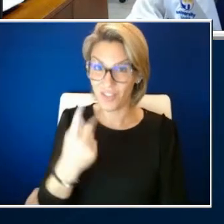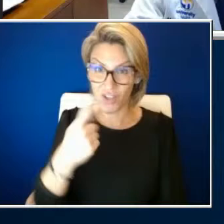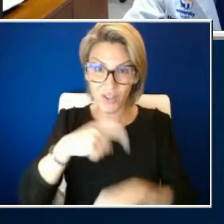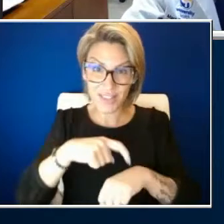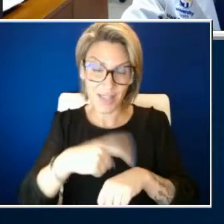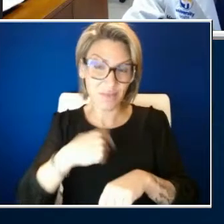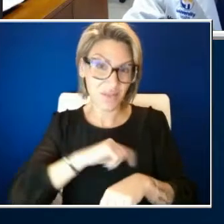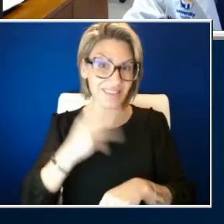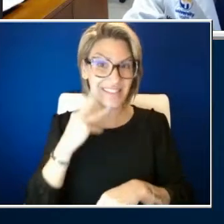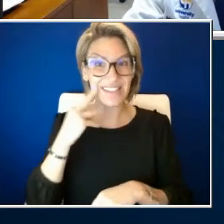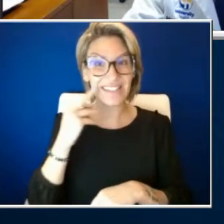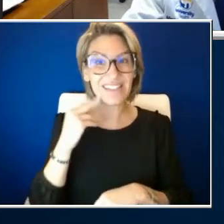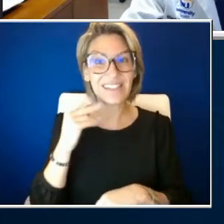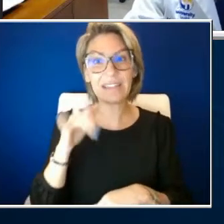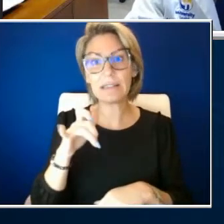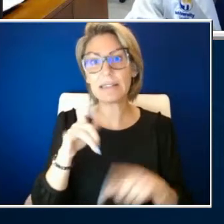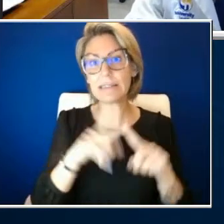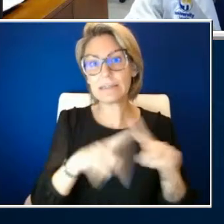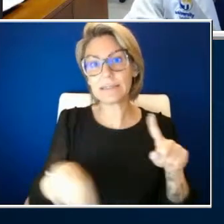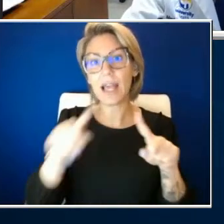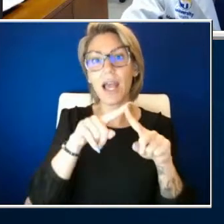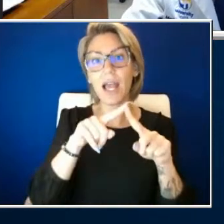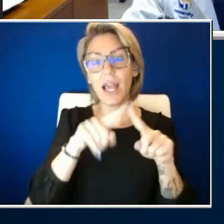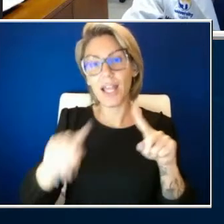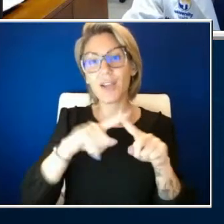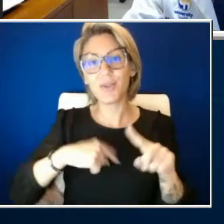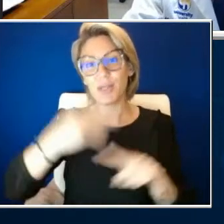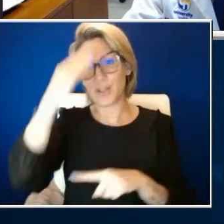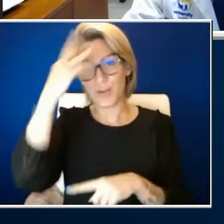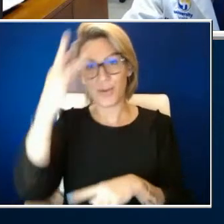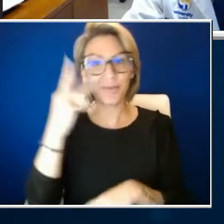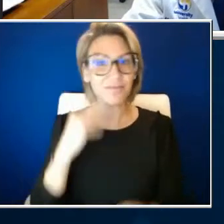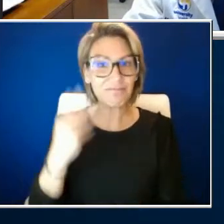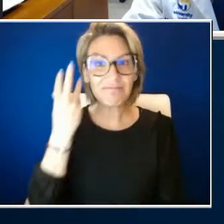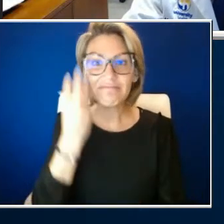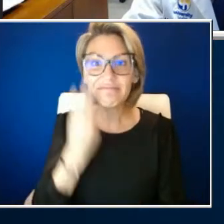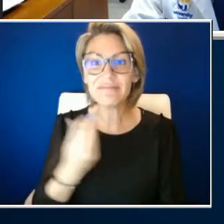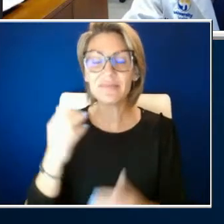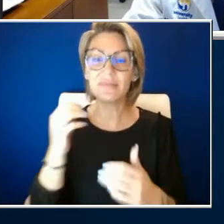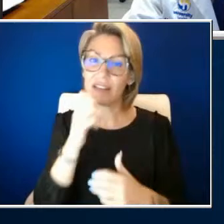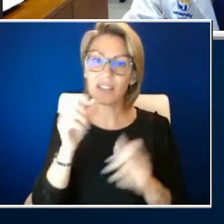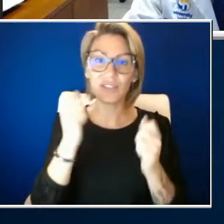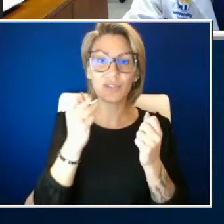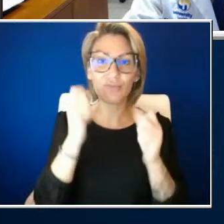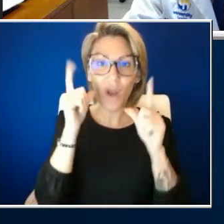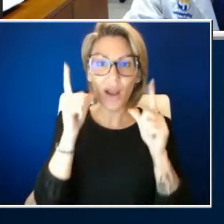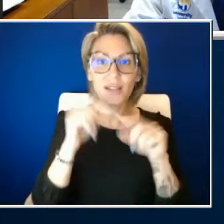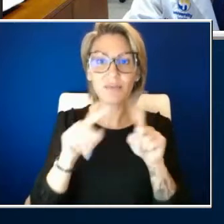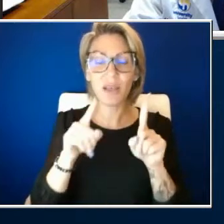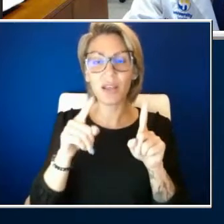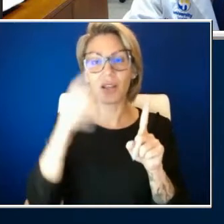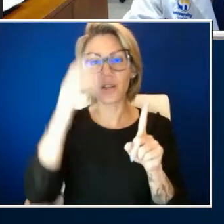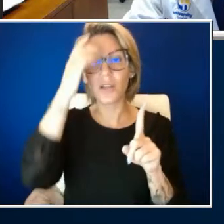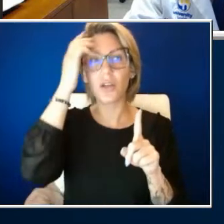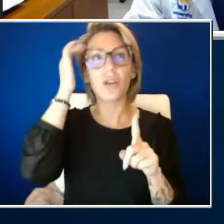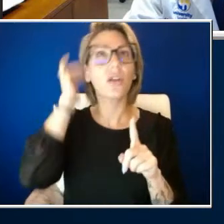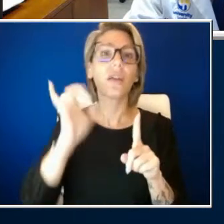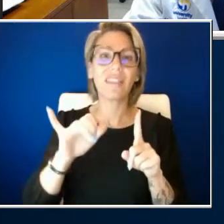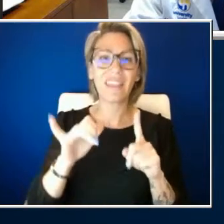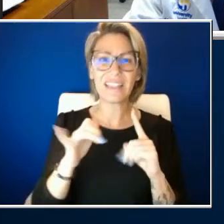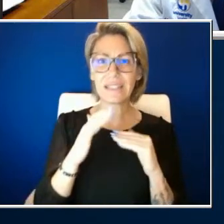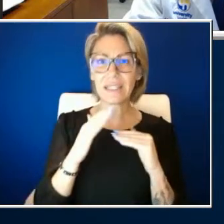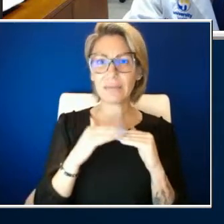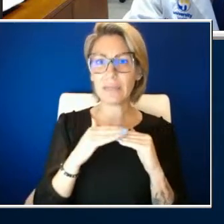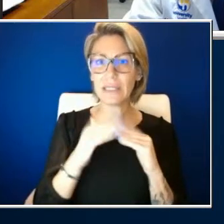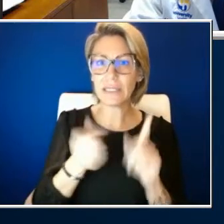these cycles now. We've been in these roles long enough that we're not surprised by anything. But are you surprised by this sort of this mini comeback that COVID made